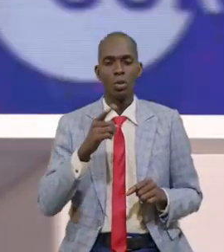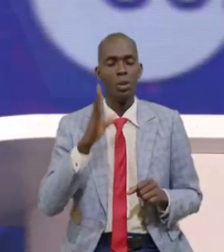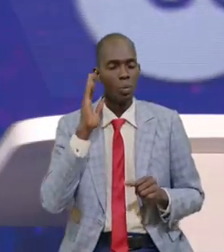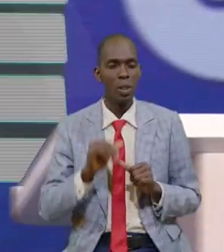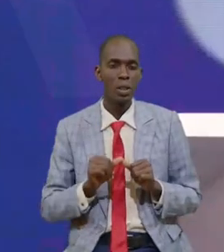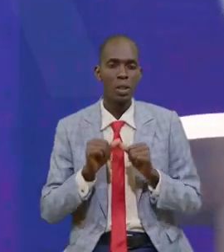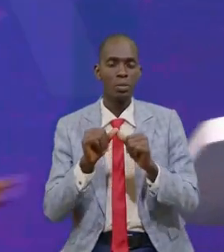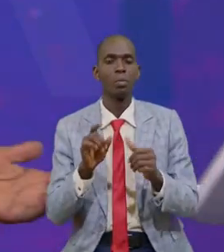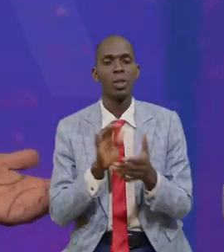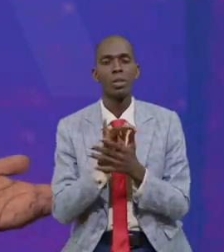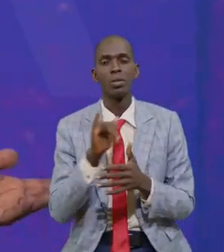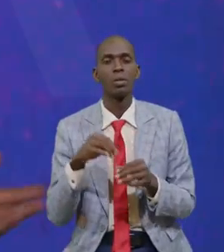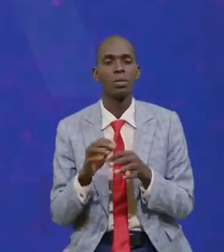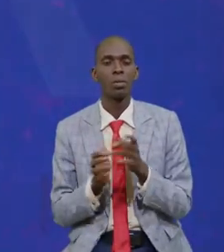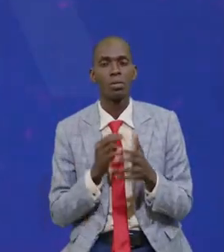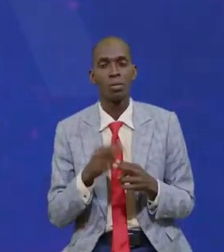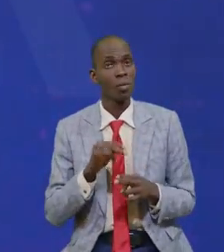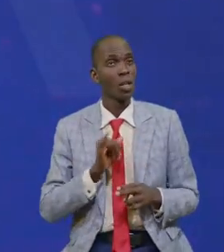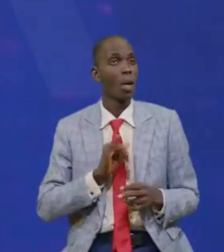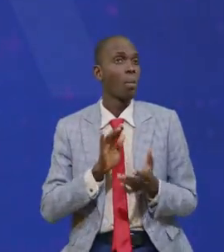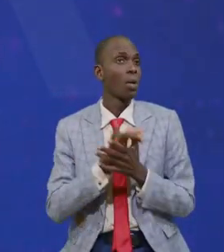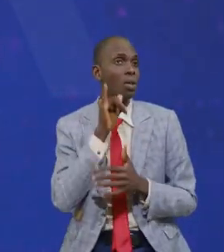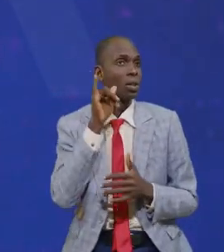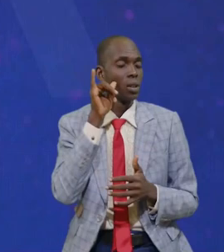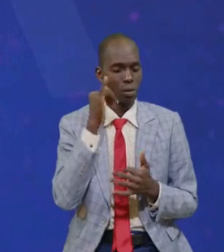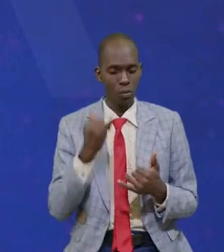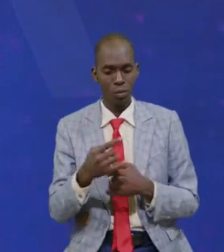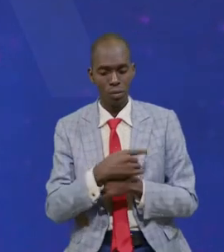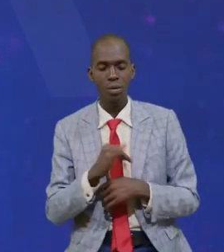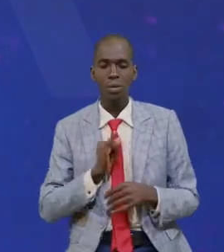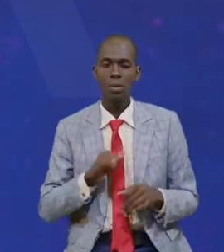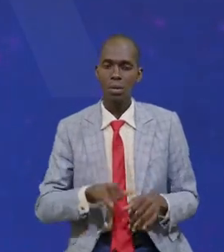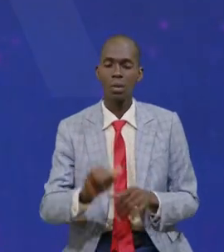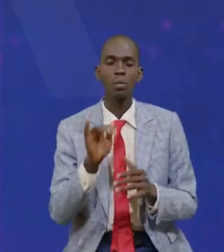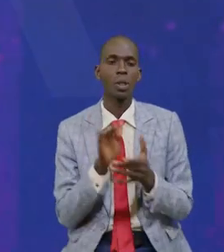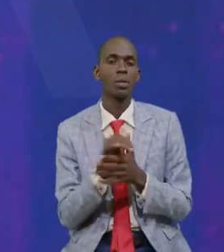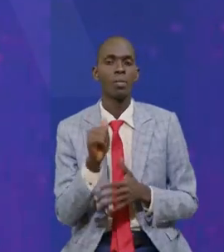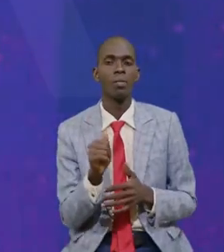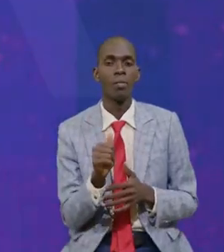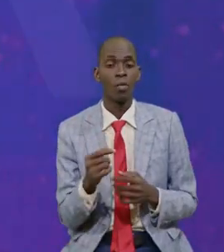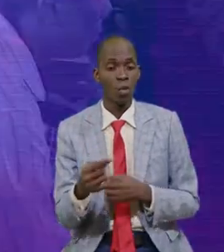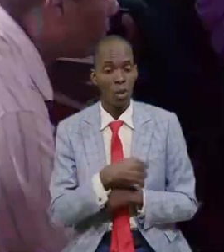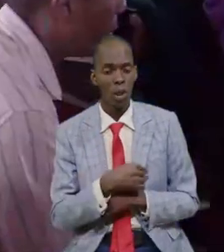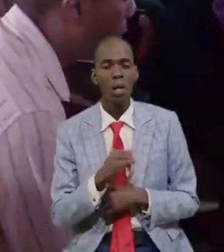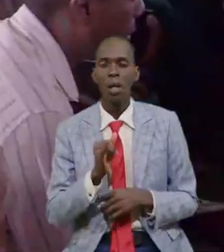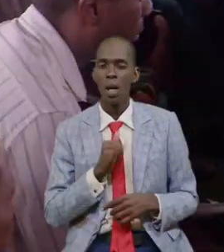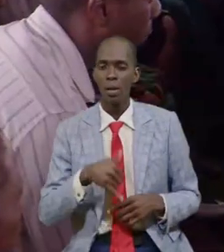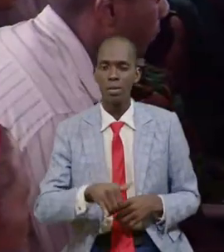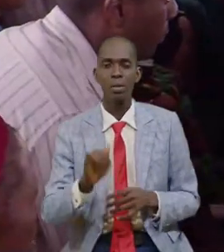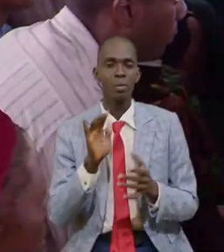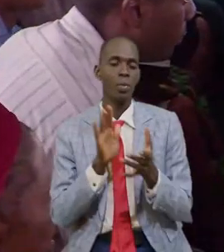believing. Yeah. I believed yesterday. Today, I believe. I said, "Today I